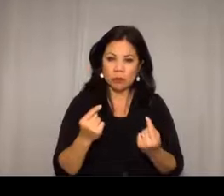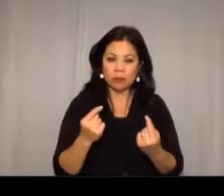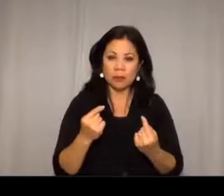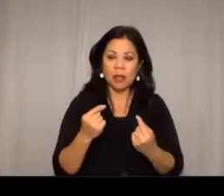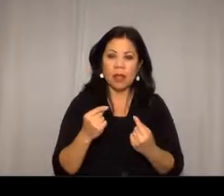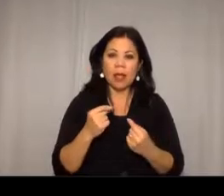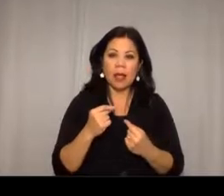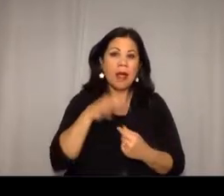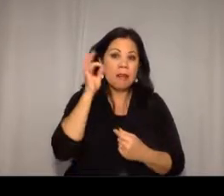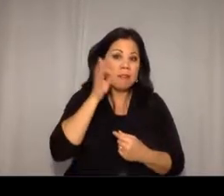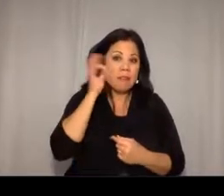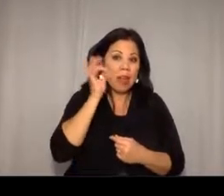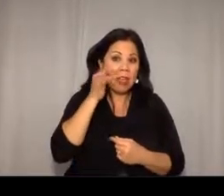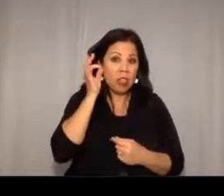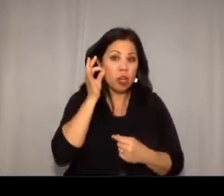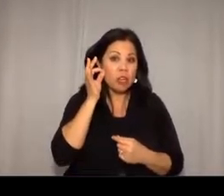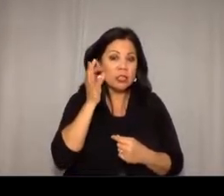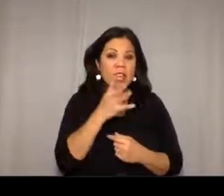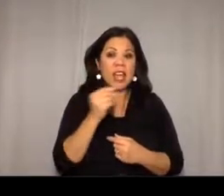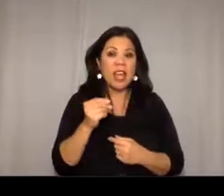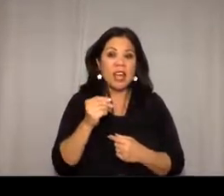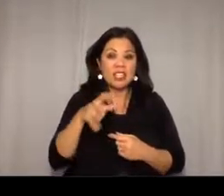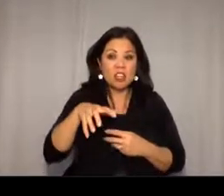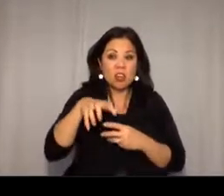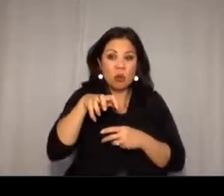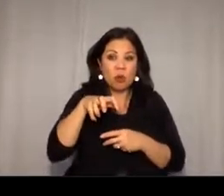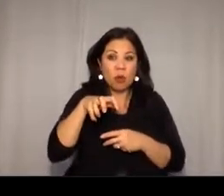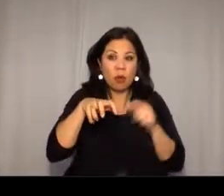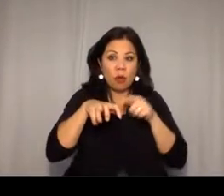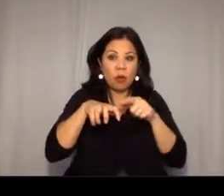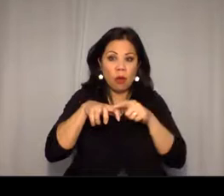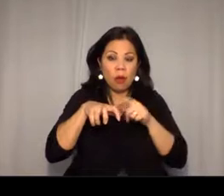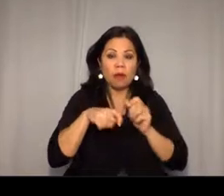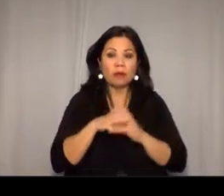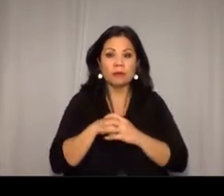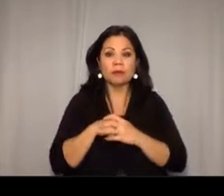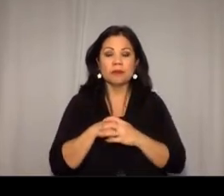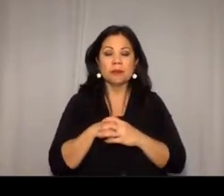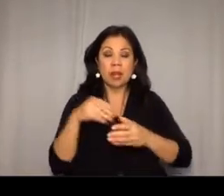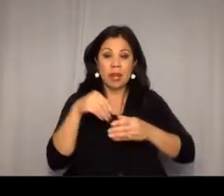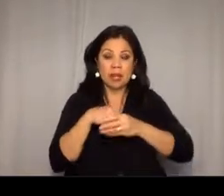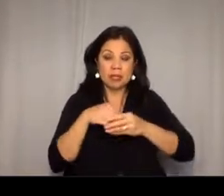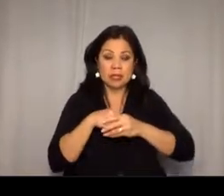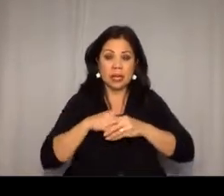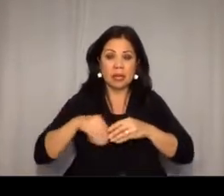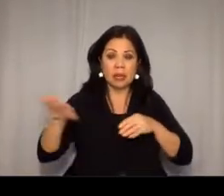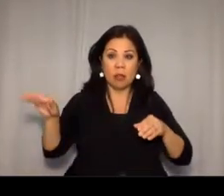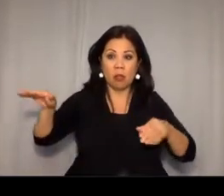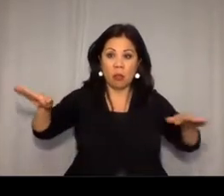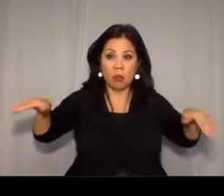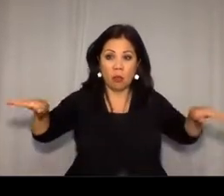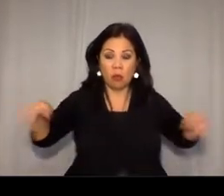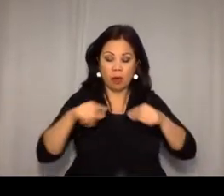feathers and a claw. So here we go. Inside the oval of the ring, let's just